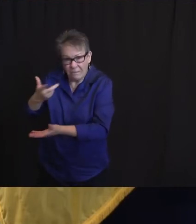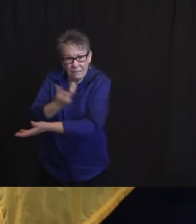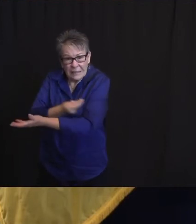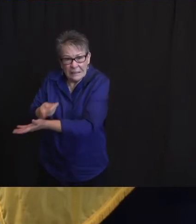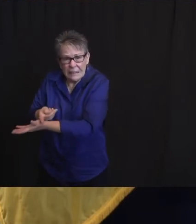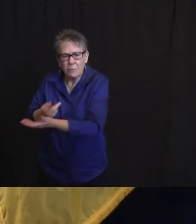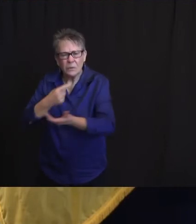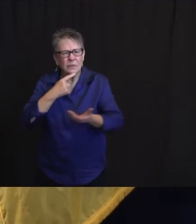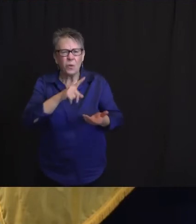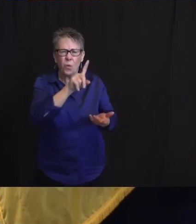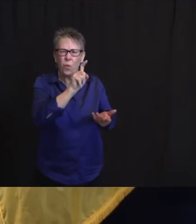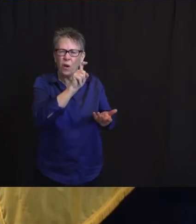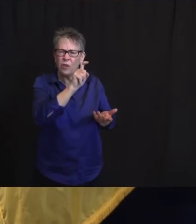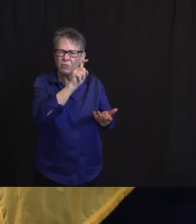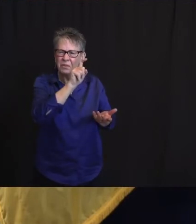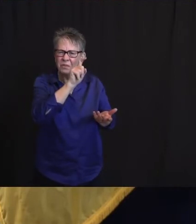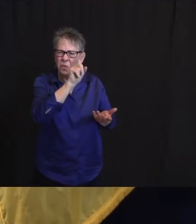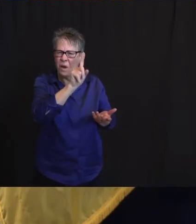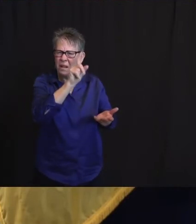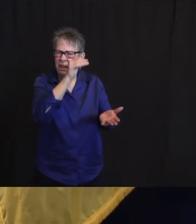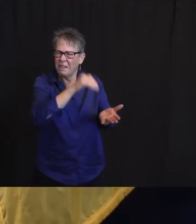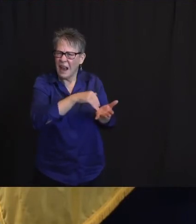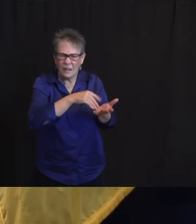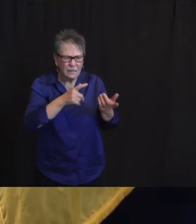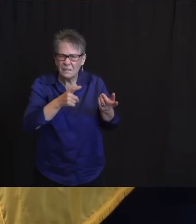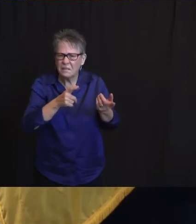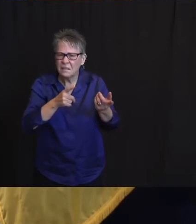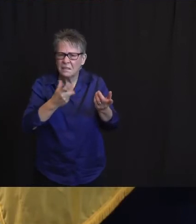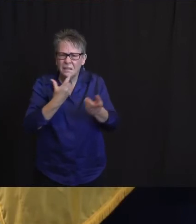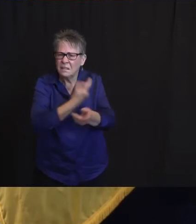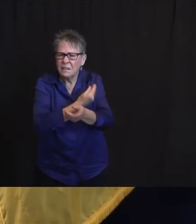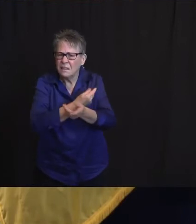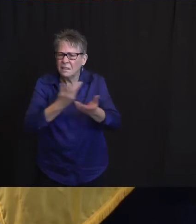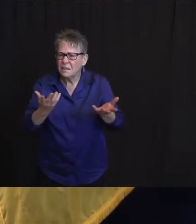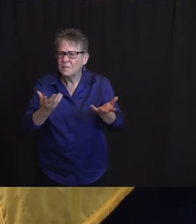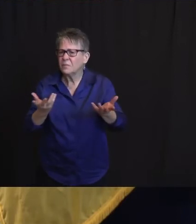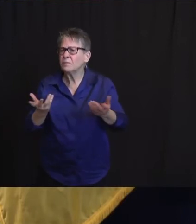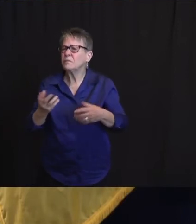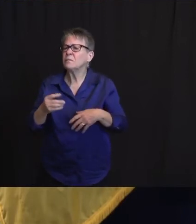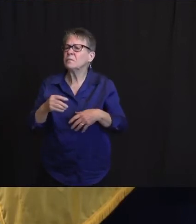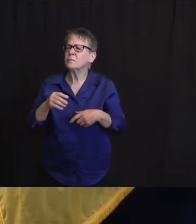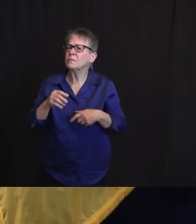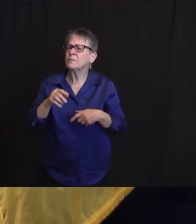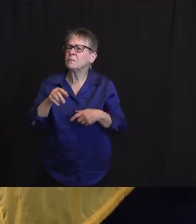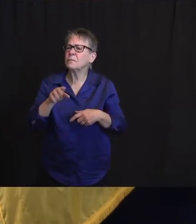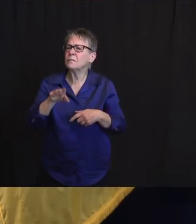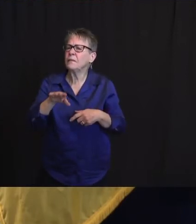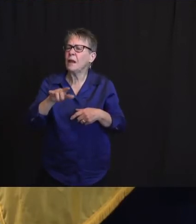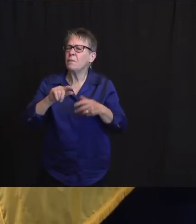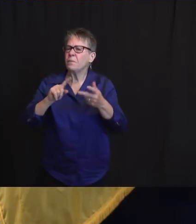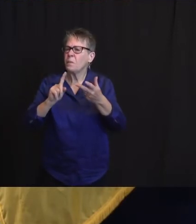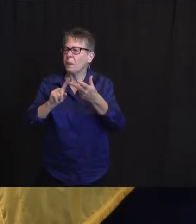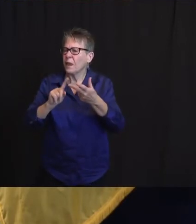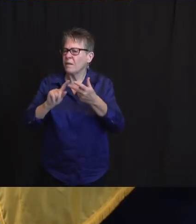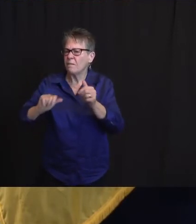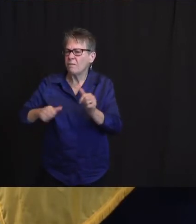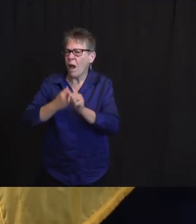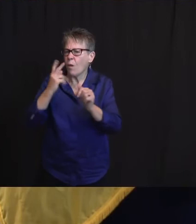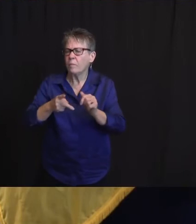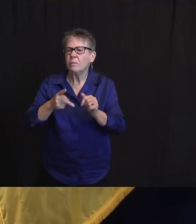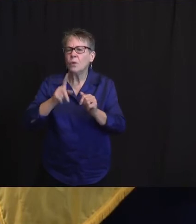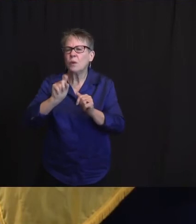being resolved, and if not, why not? And then, Governor, just one final follow-up on a question from last month about